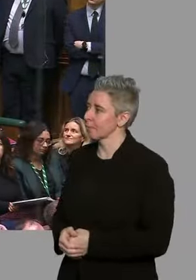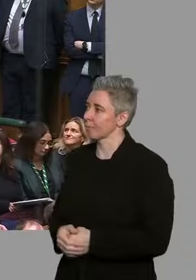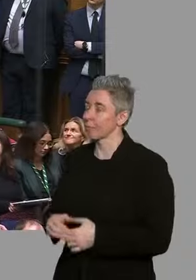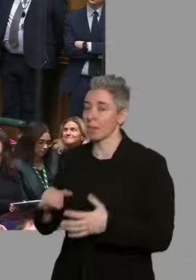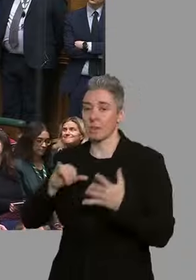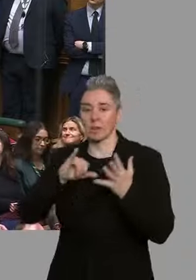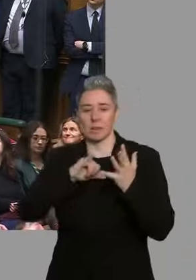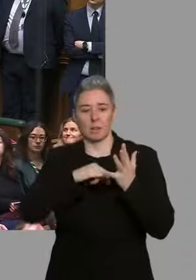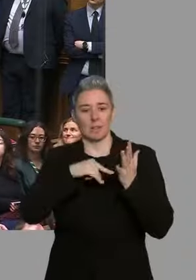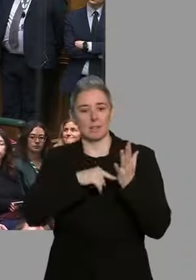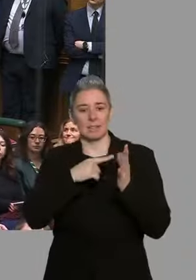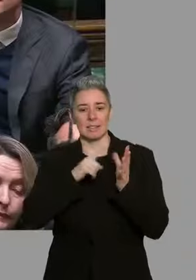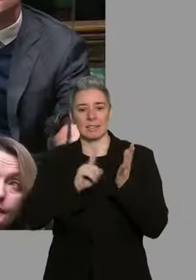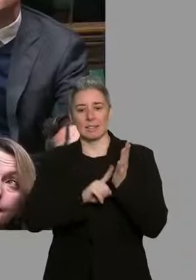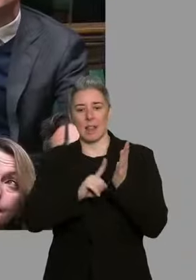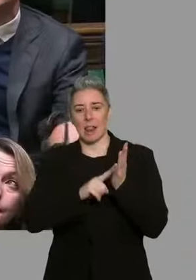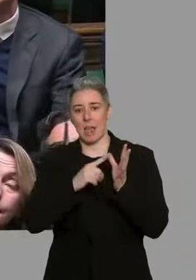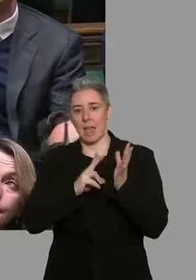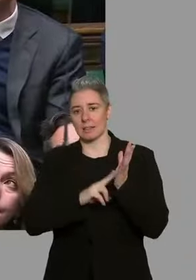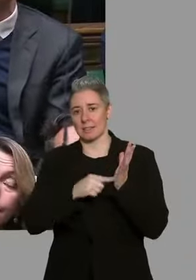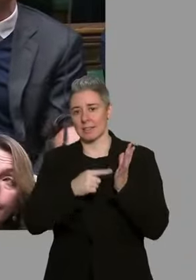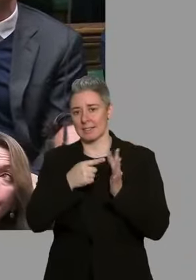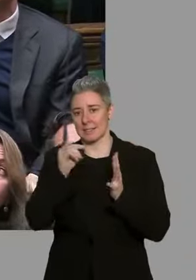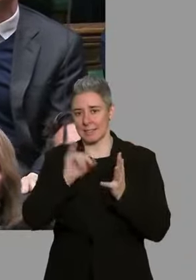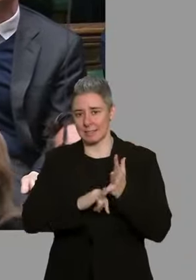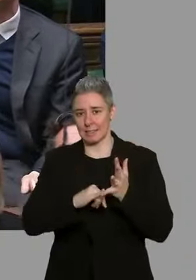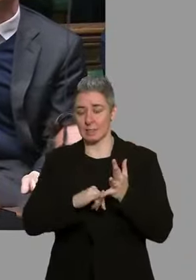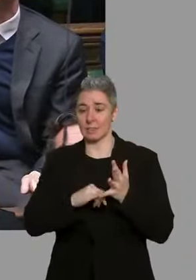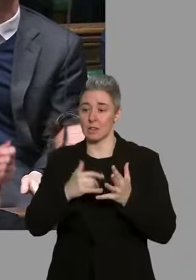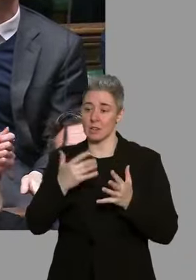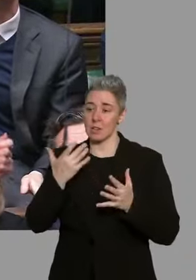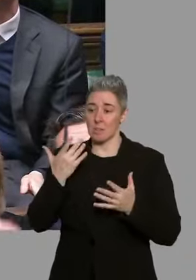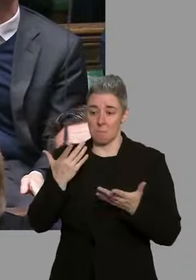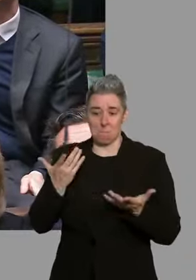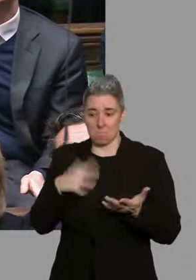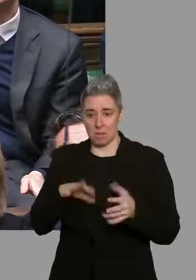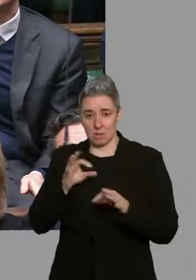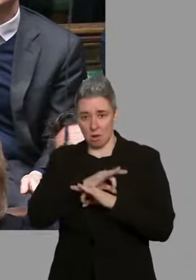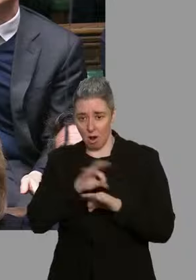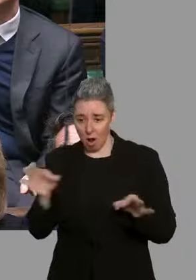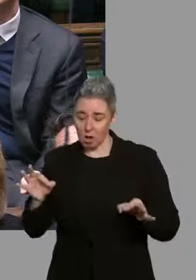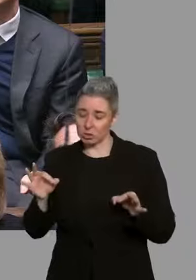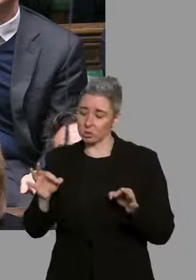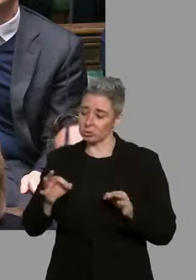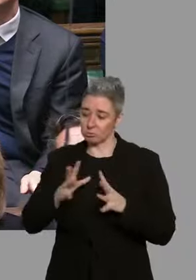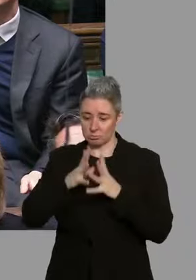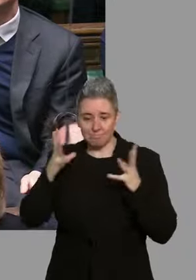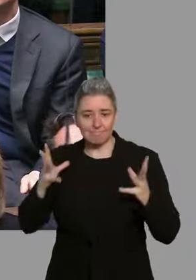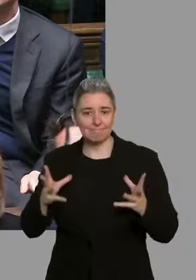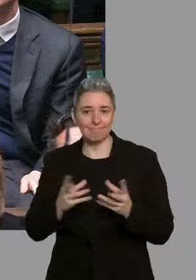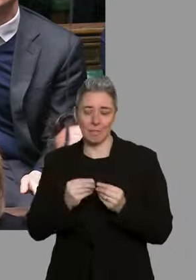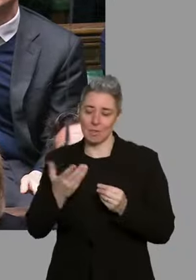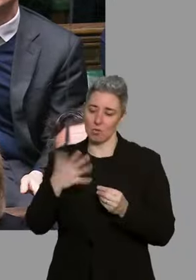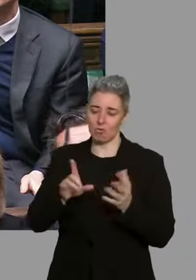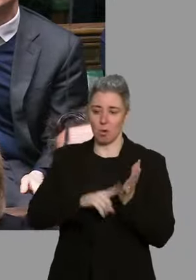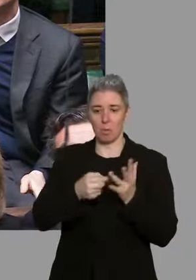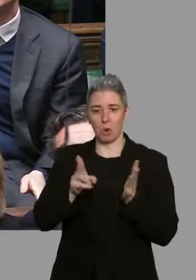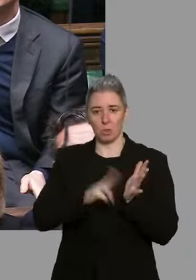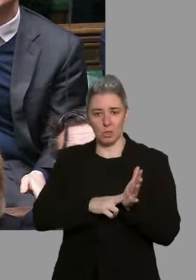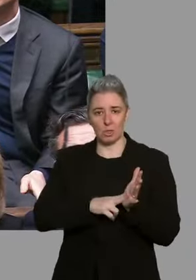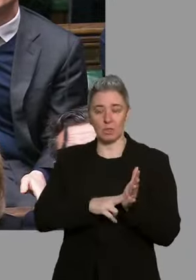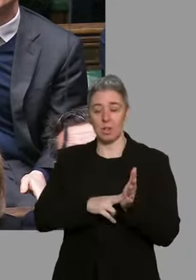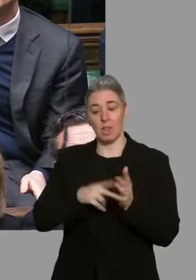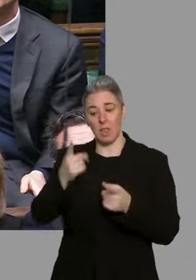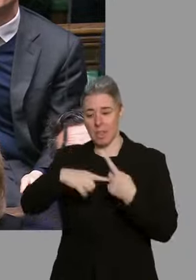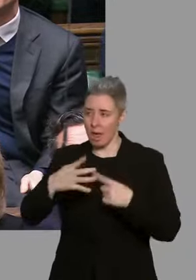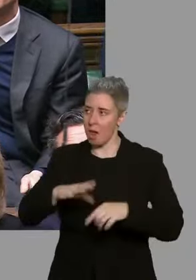Luton plant. Like every generation of Vauxhall worker in Luton, they meet every target set. They make every innovation demanded of